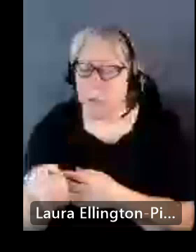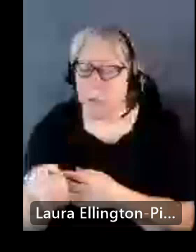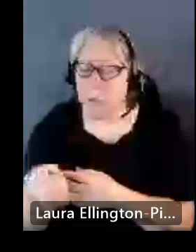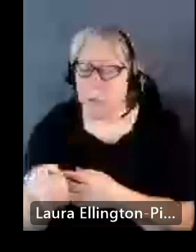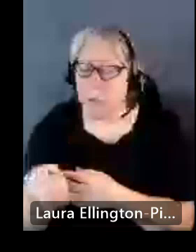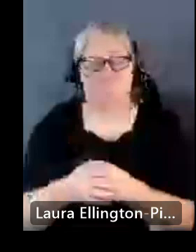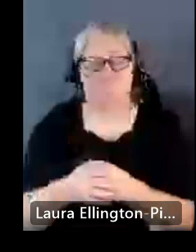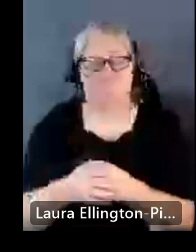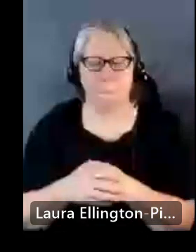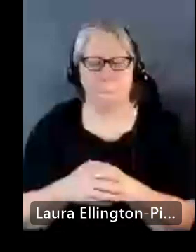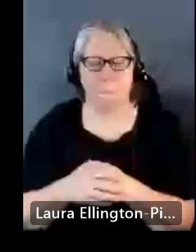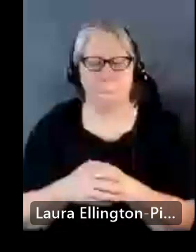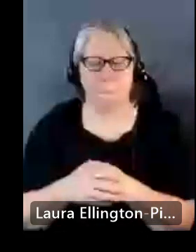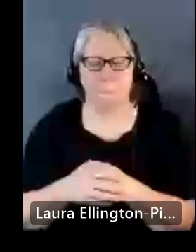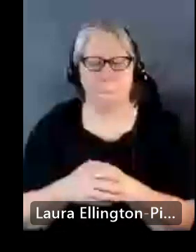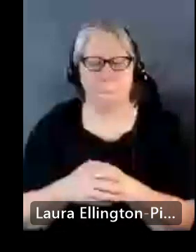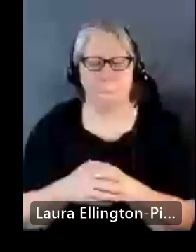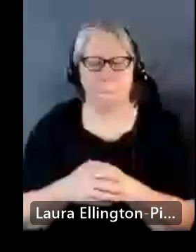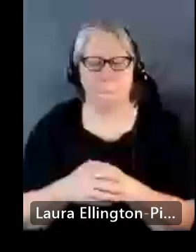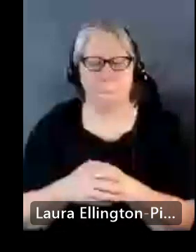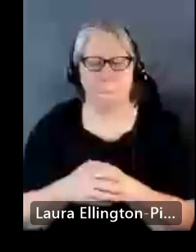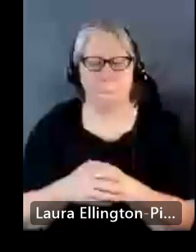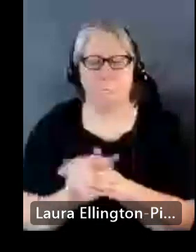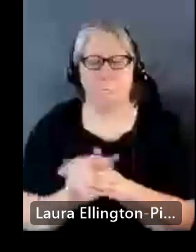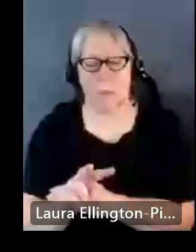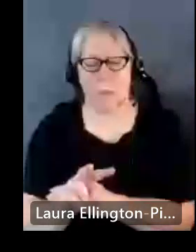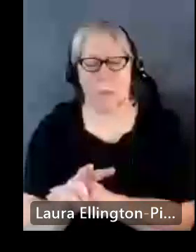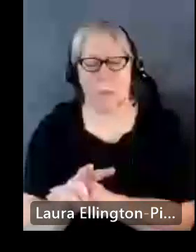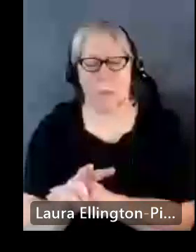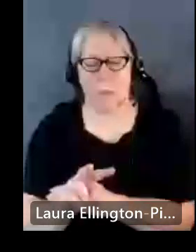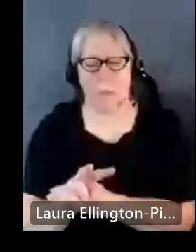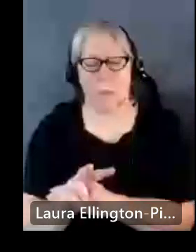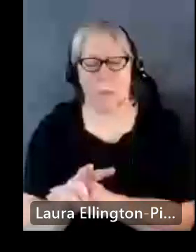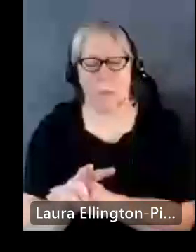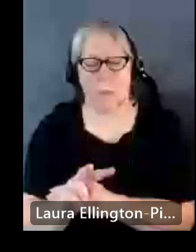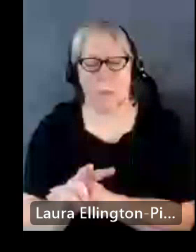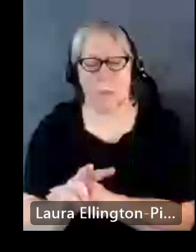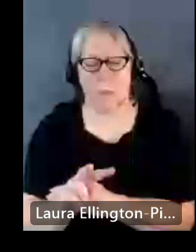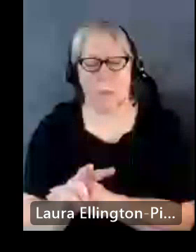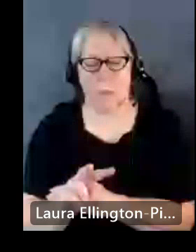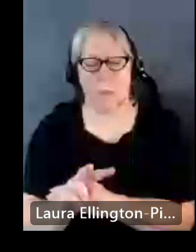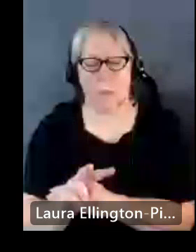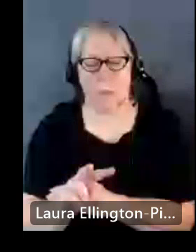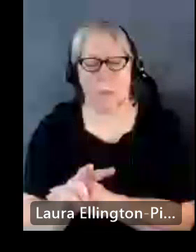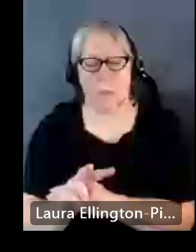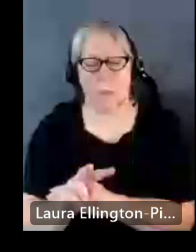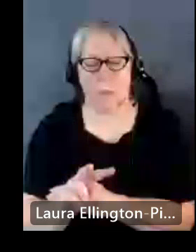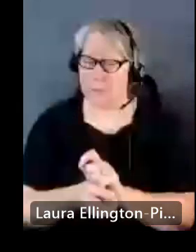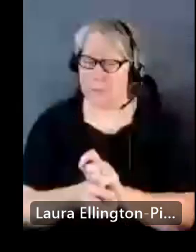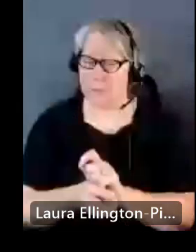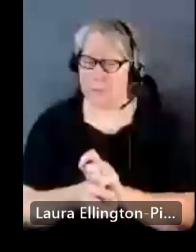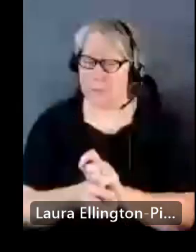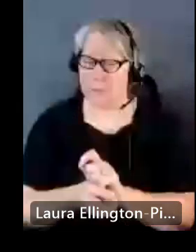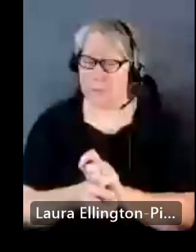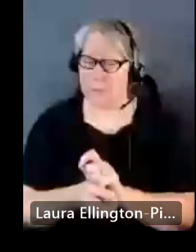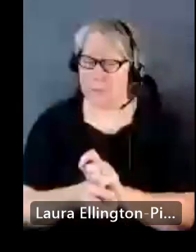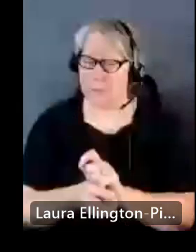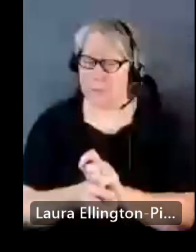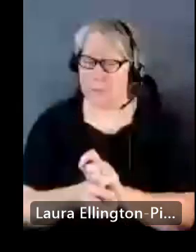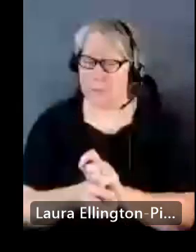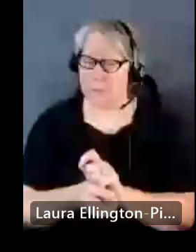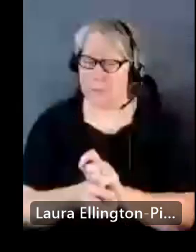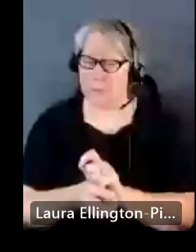for your PS&EB cost that then you would probably need to adjust by building in those vacancy rates that